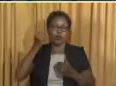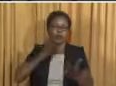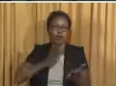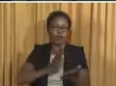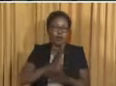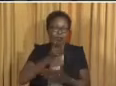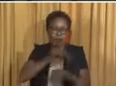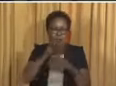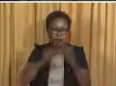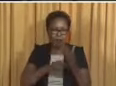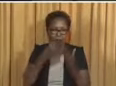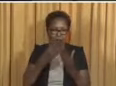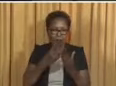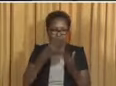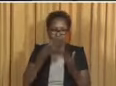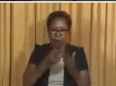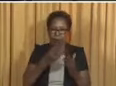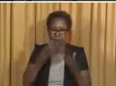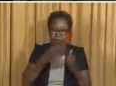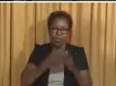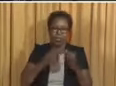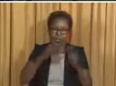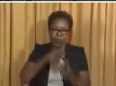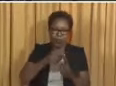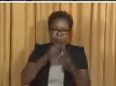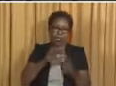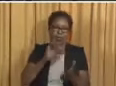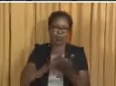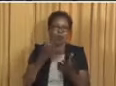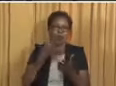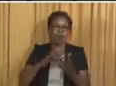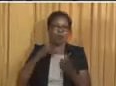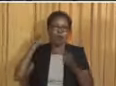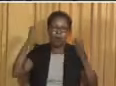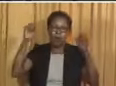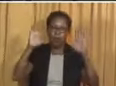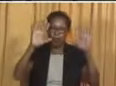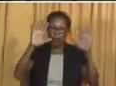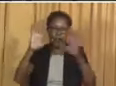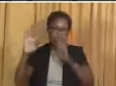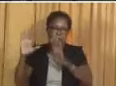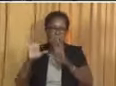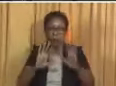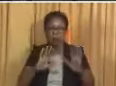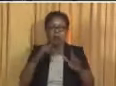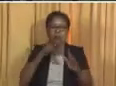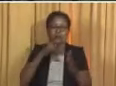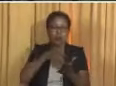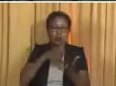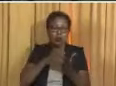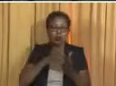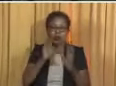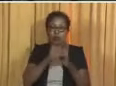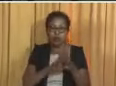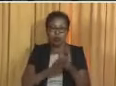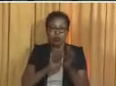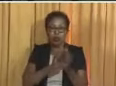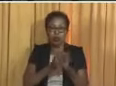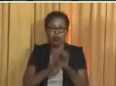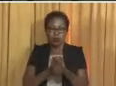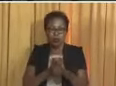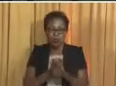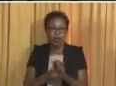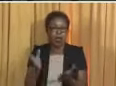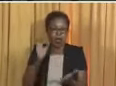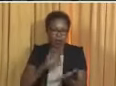38, especially that of campaigning for a political cause, which in my view includes constitutional amendments. In